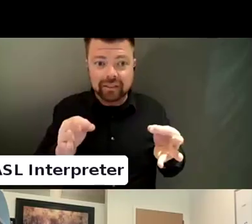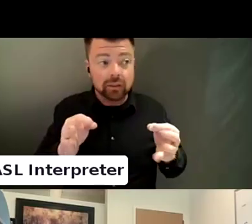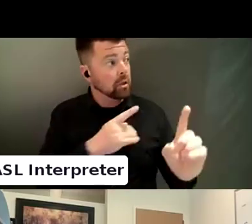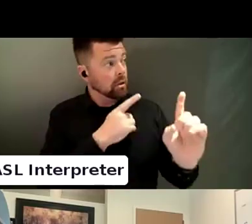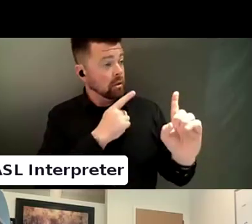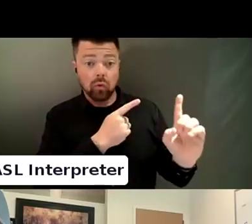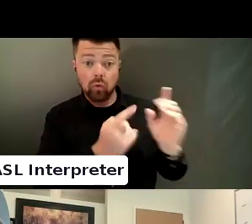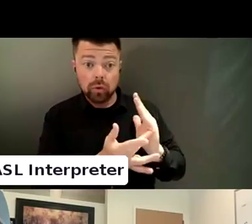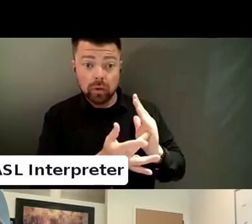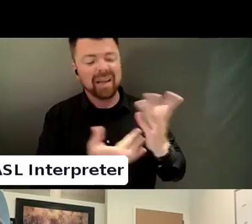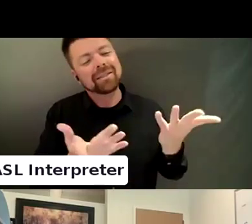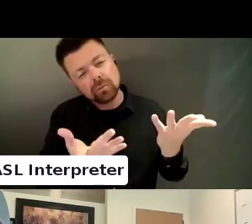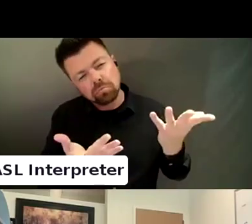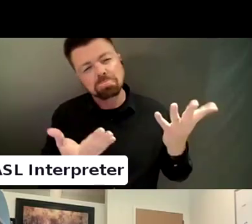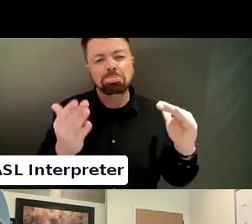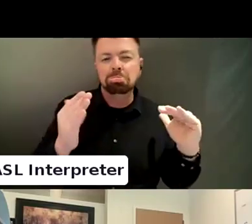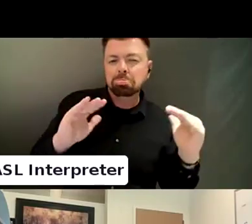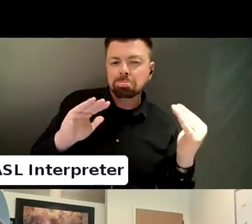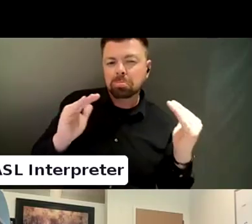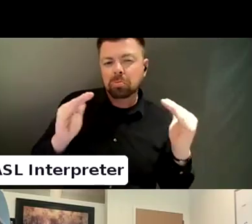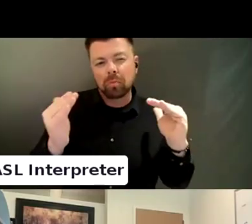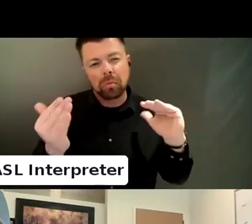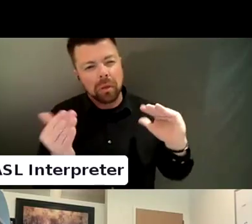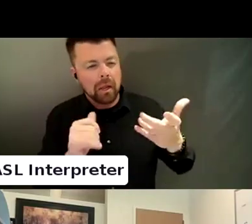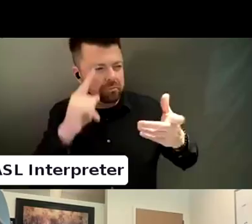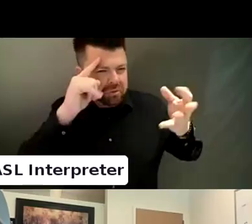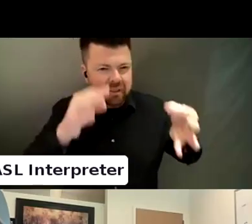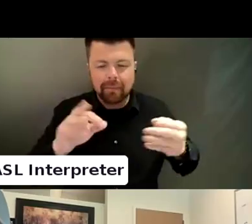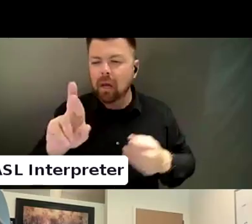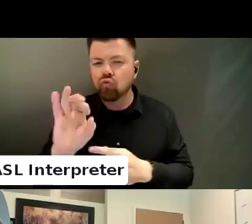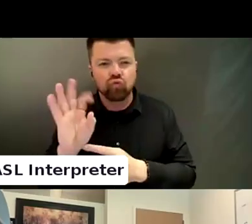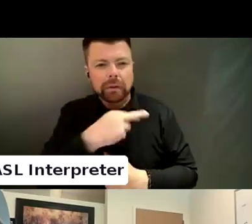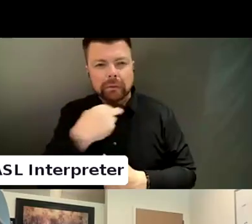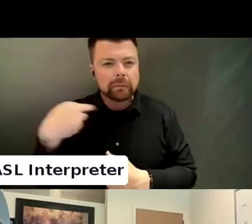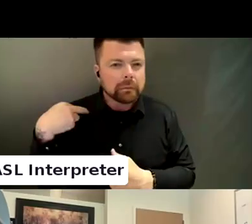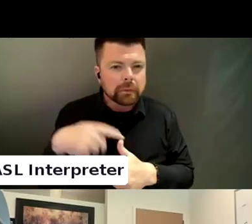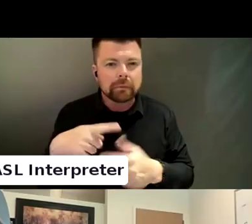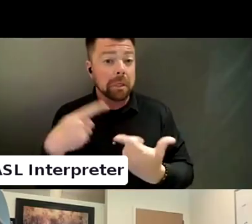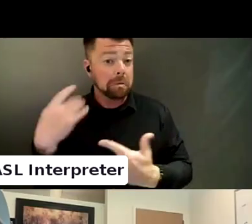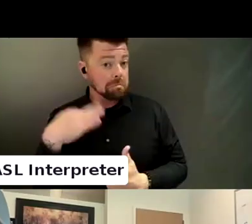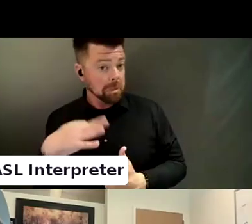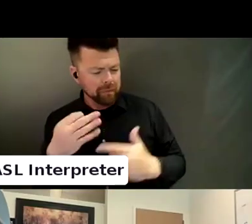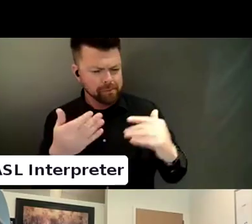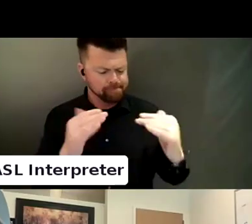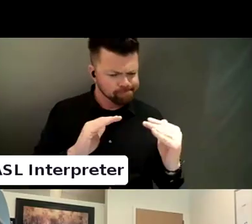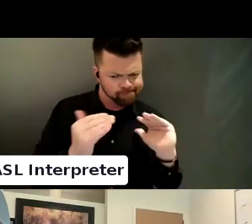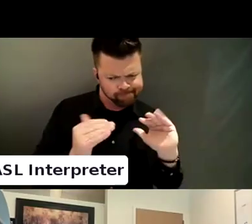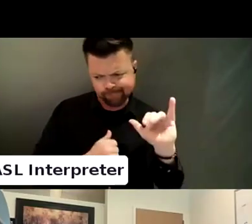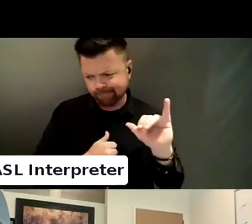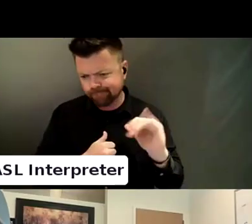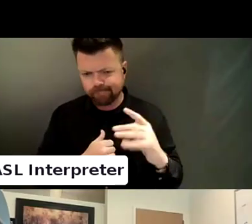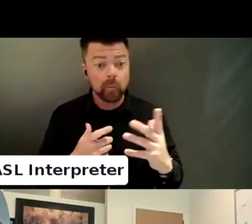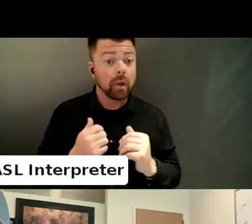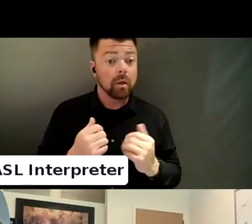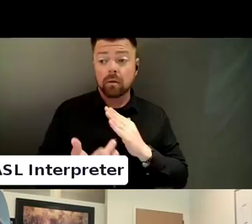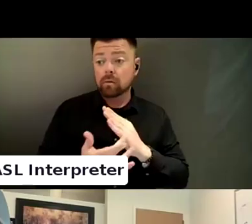relative risk and benefit profile. If there are devices that do everything one wants and it